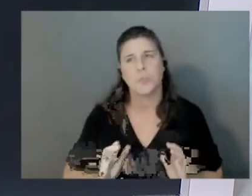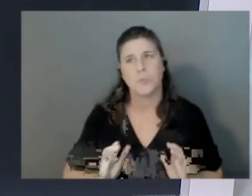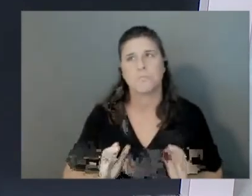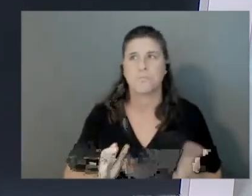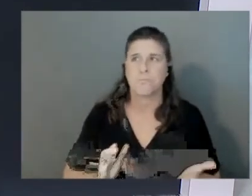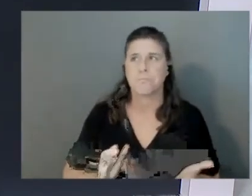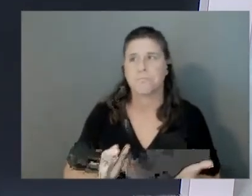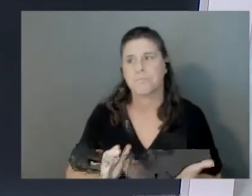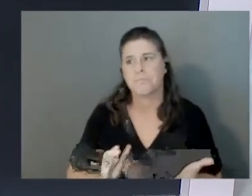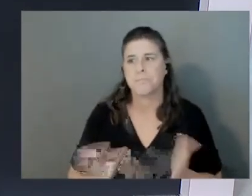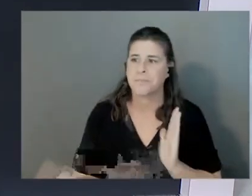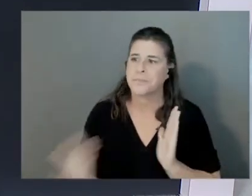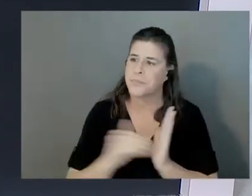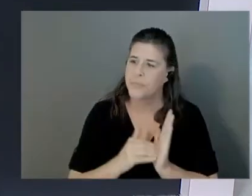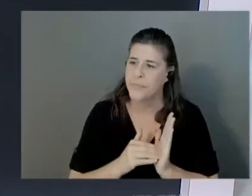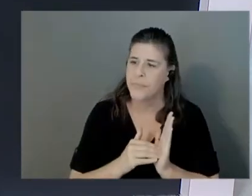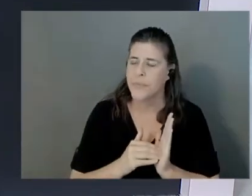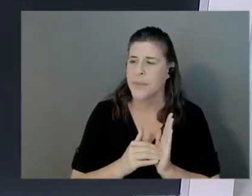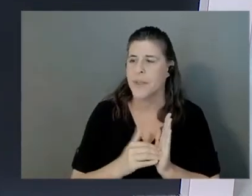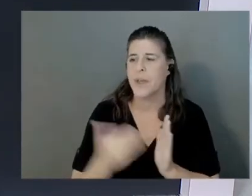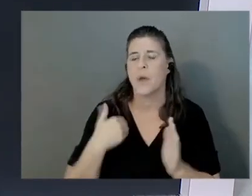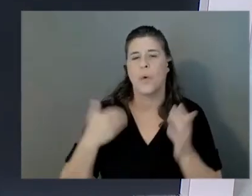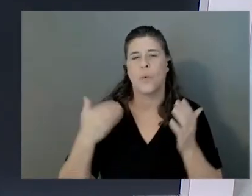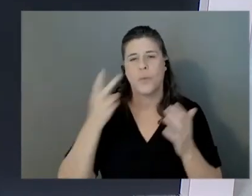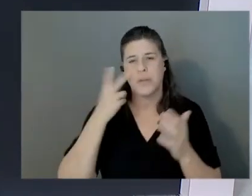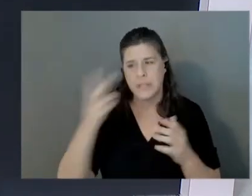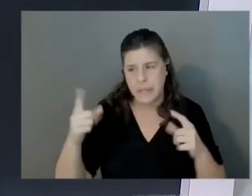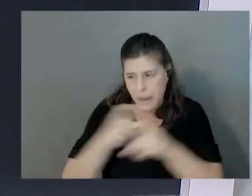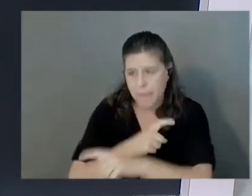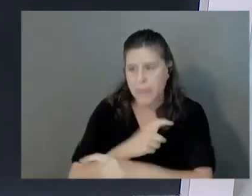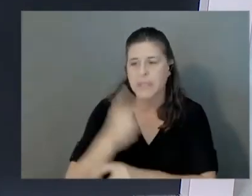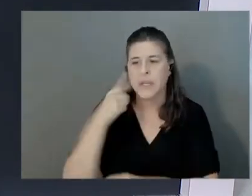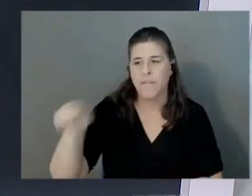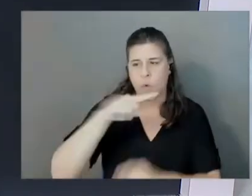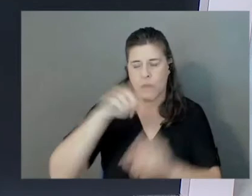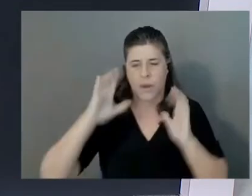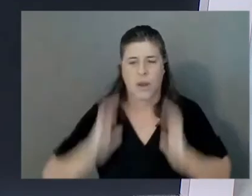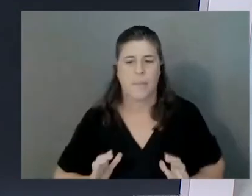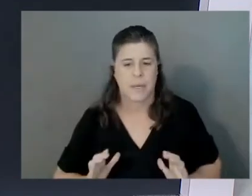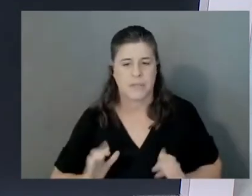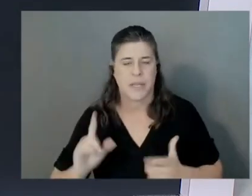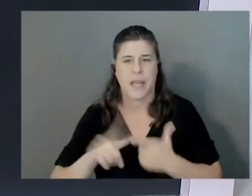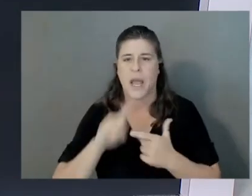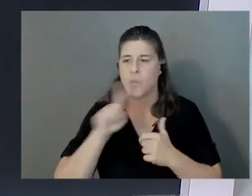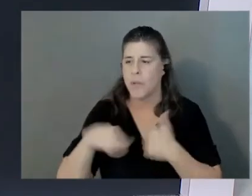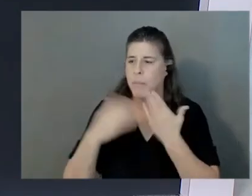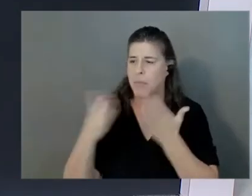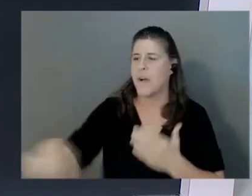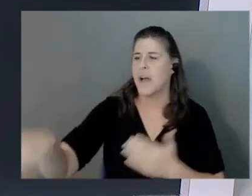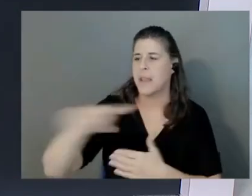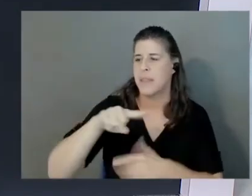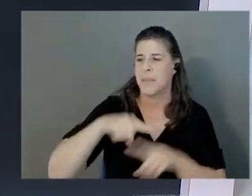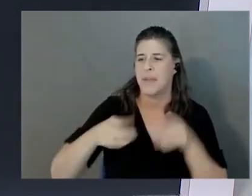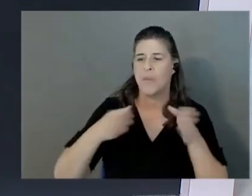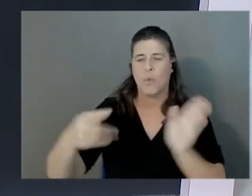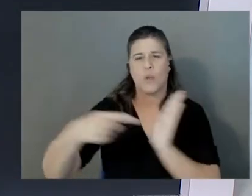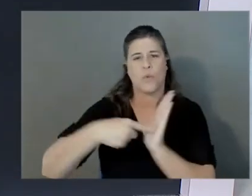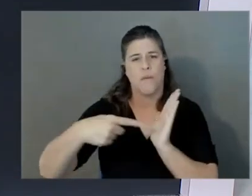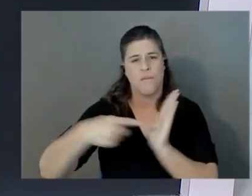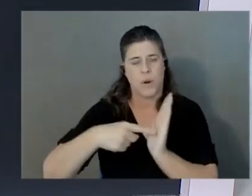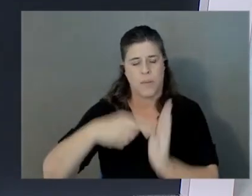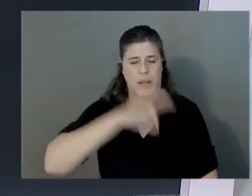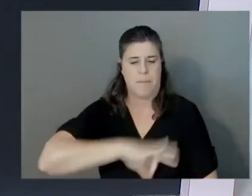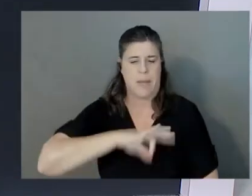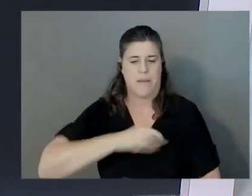again, we're getting the complexity out for customers and giving them a way to affordably benefit from